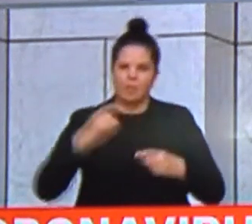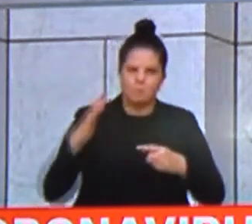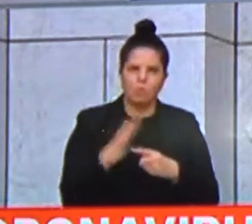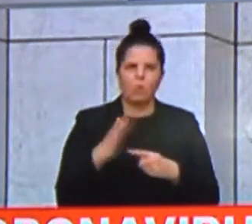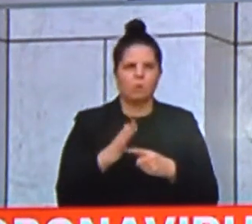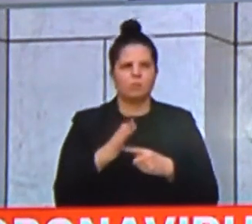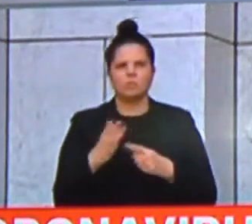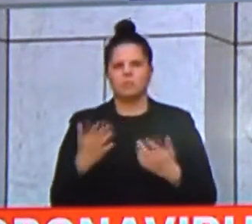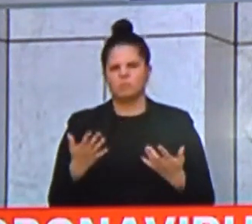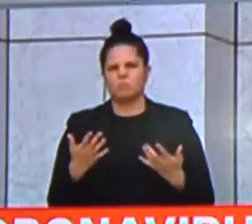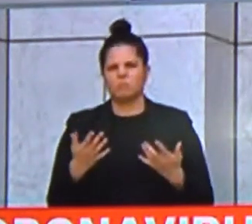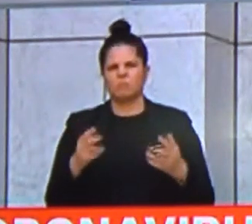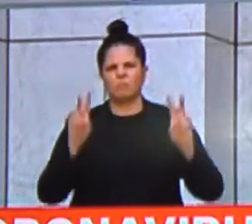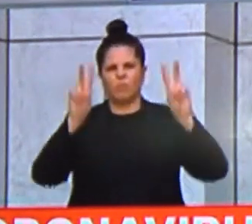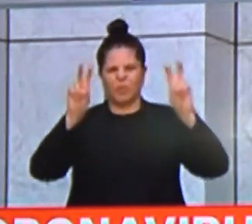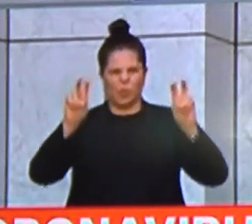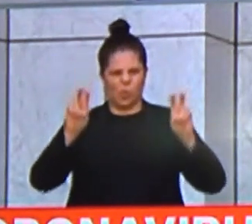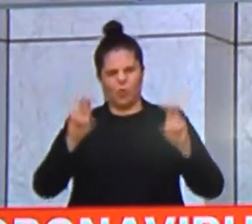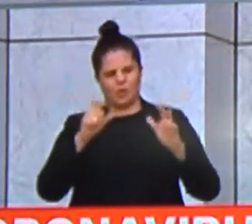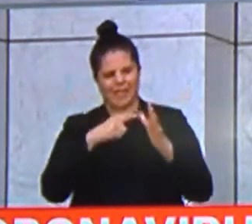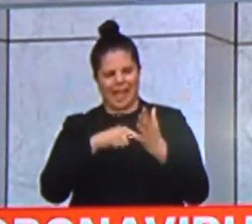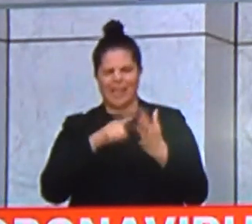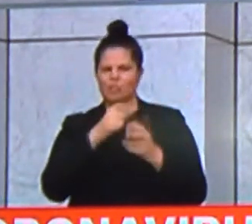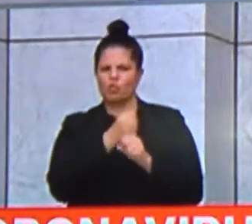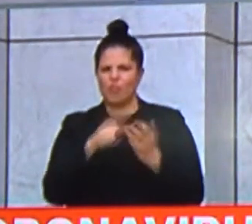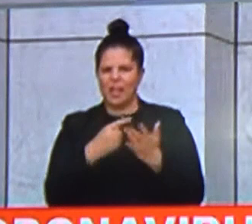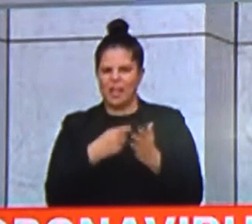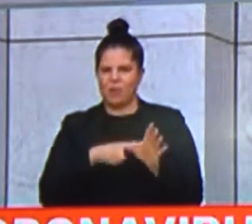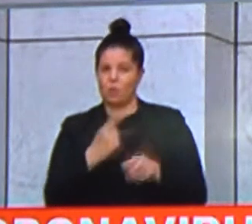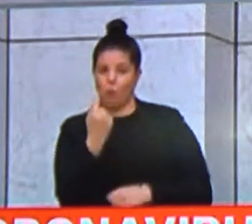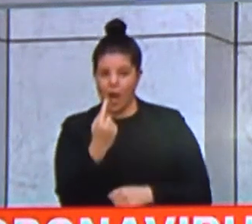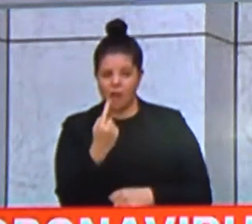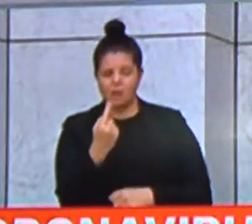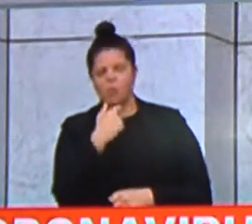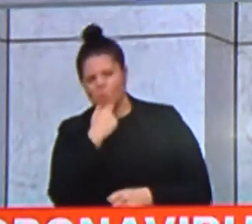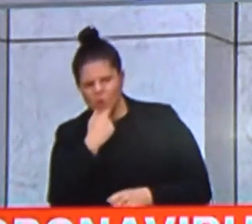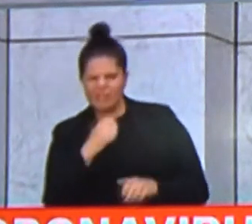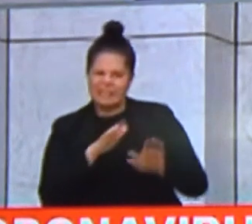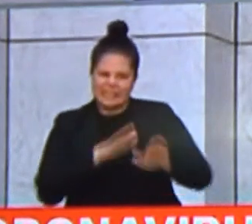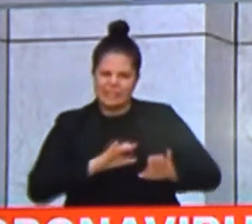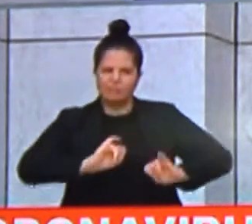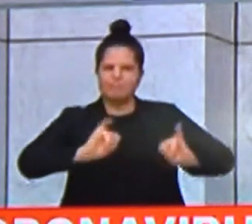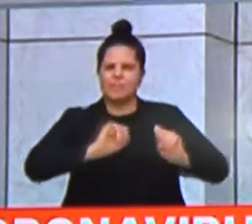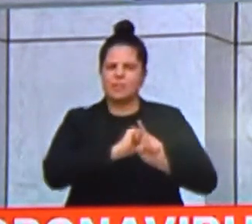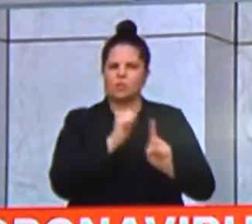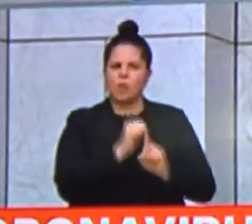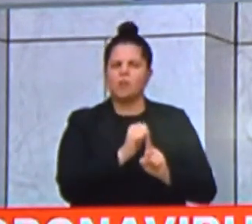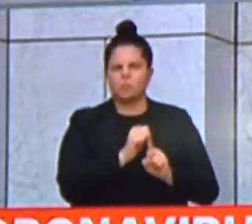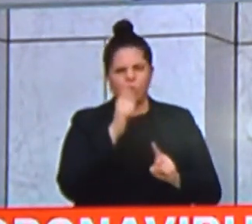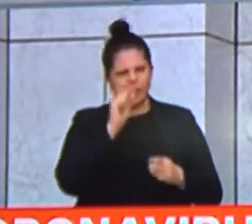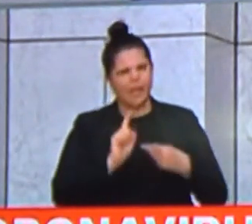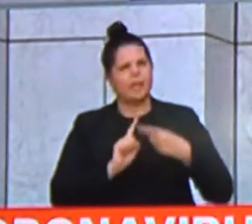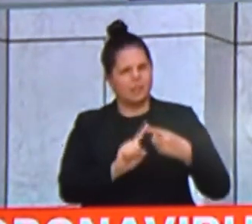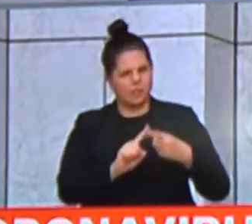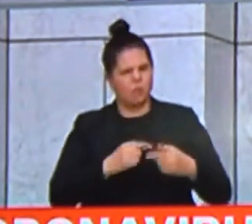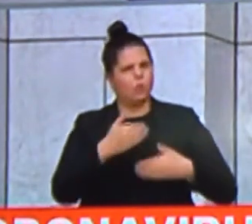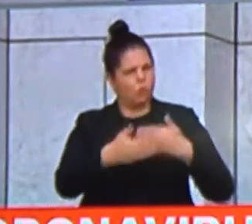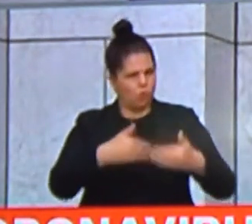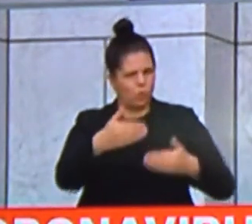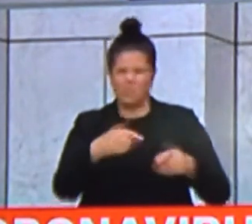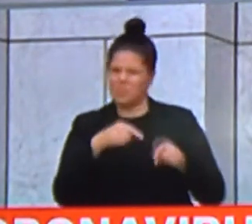some indicative examples. Now our percentage COVID-19 positive testing rate